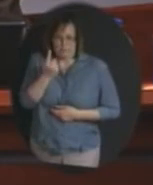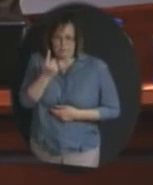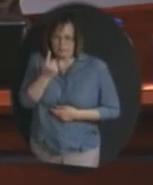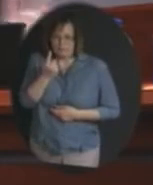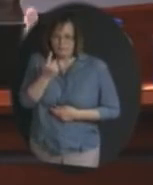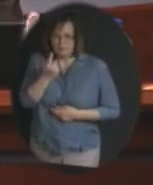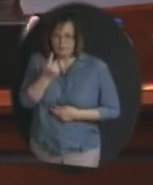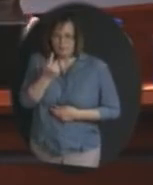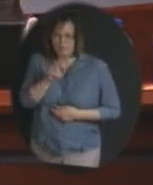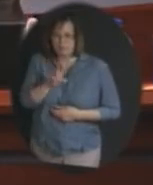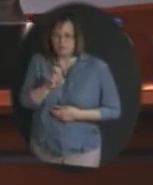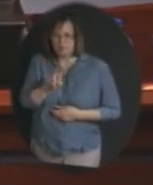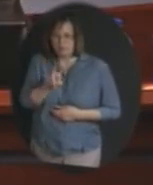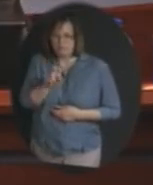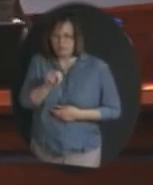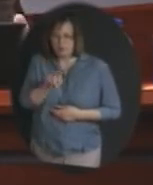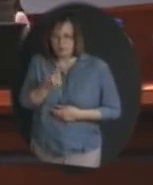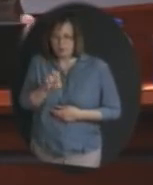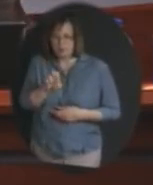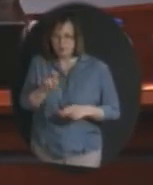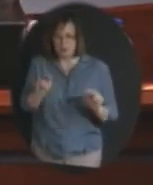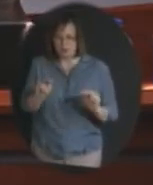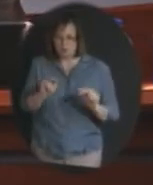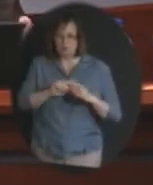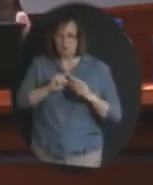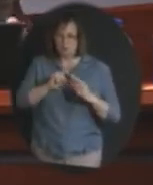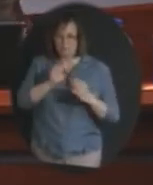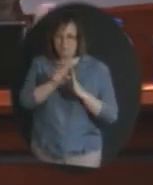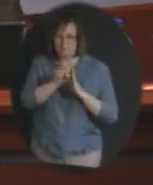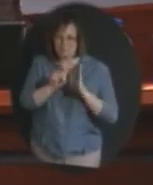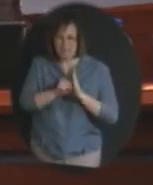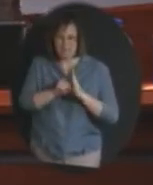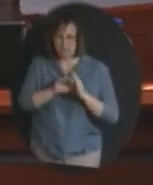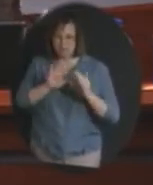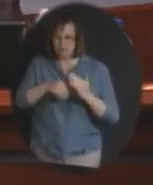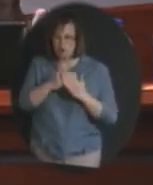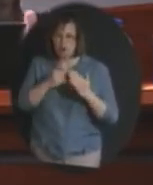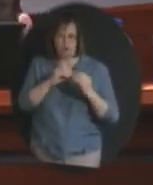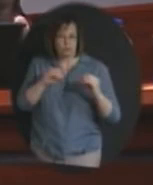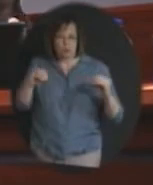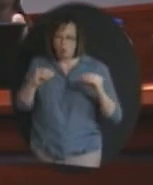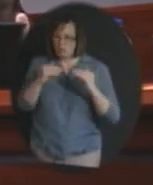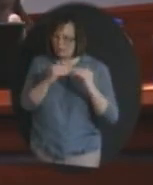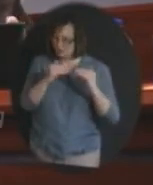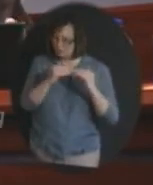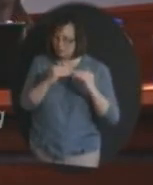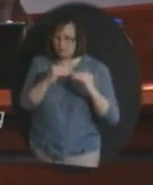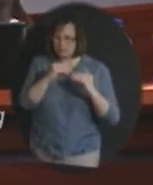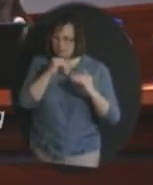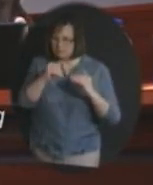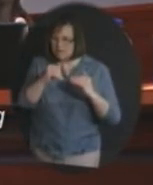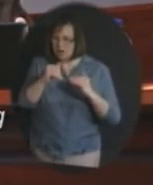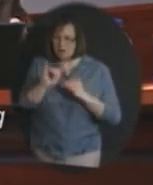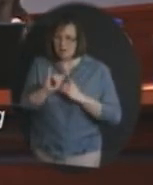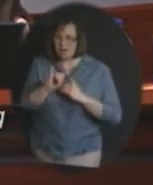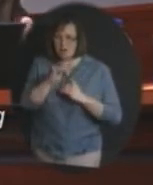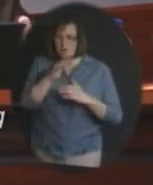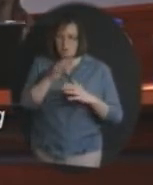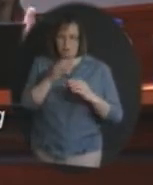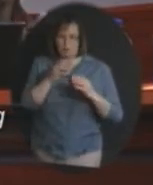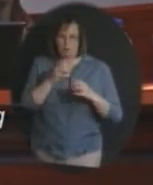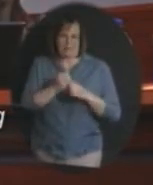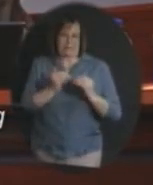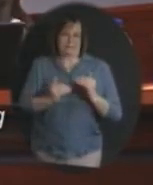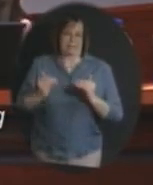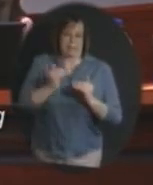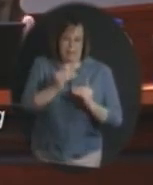It is revenue neutral to the state. It is all local levy. There's no equalization to it. It's not, it's not like we're getting a step ahead.